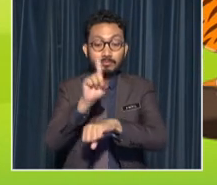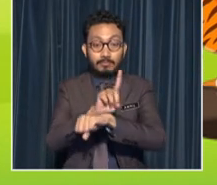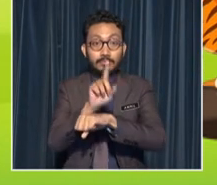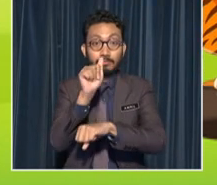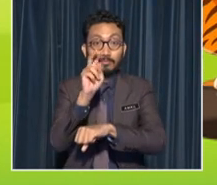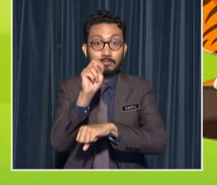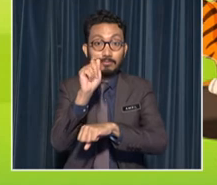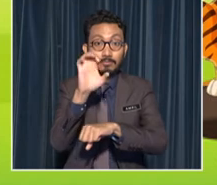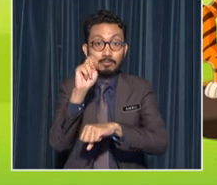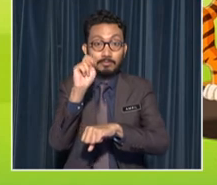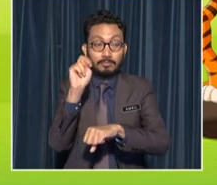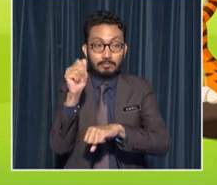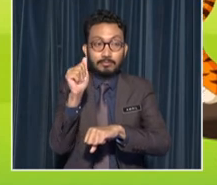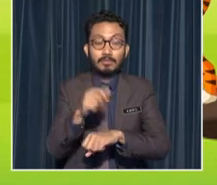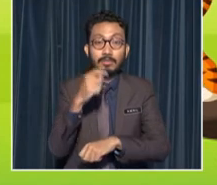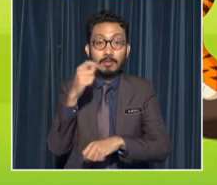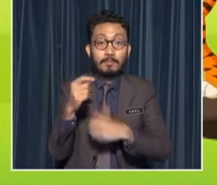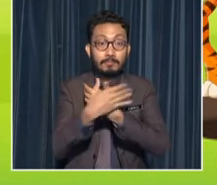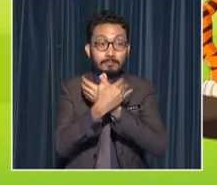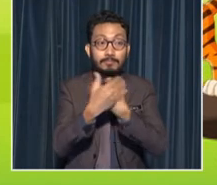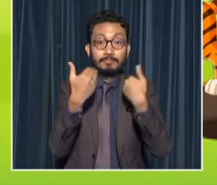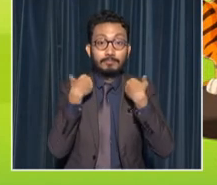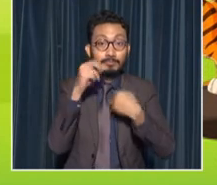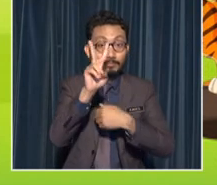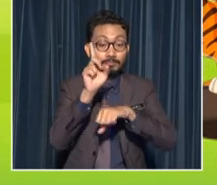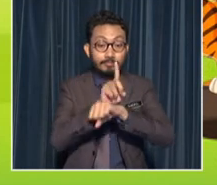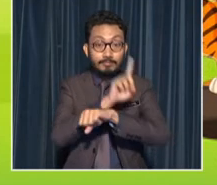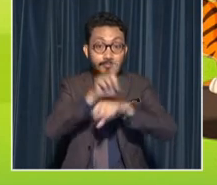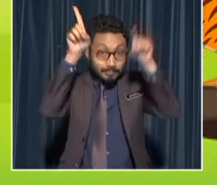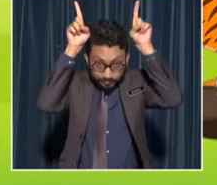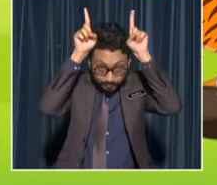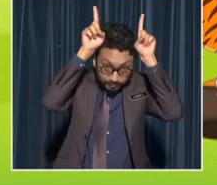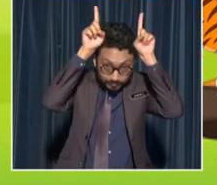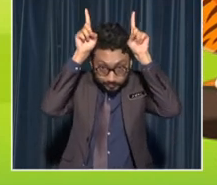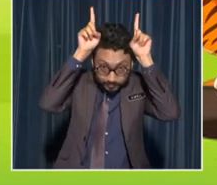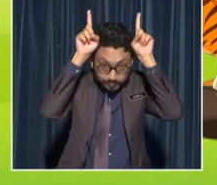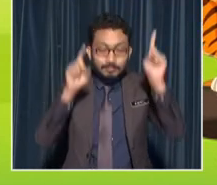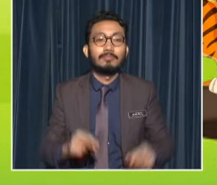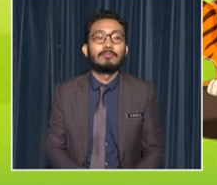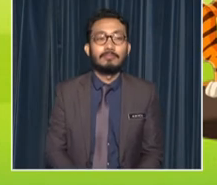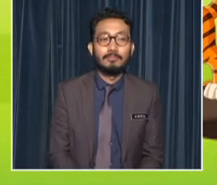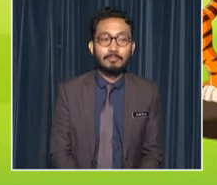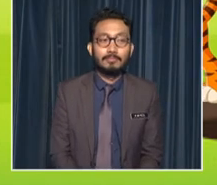Antenna. The butterfly has two antennas.